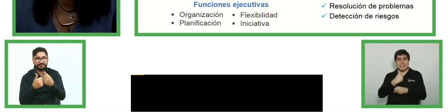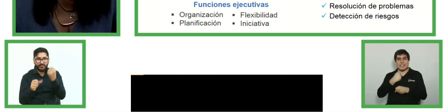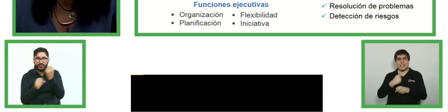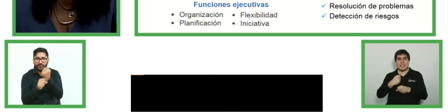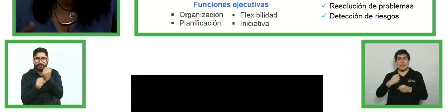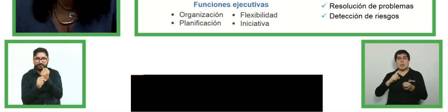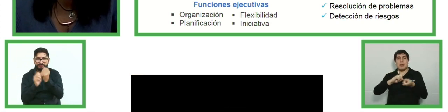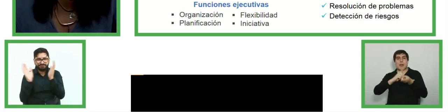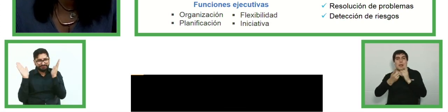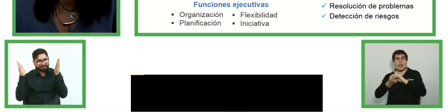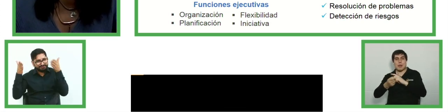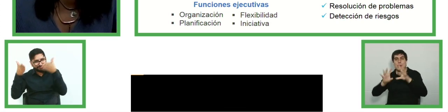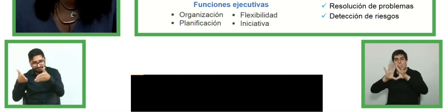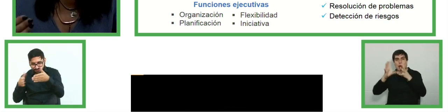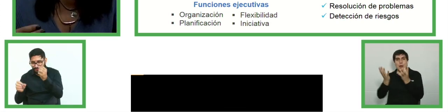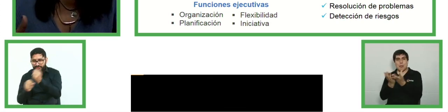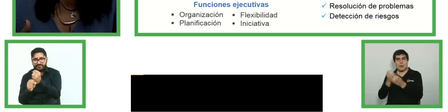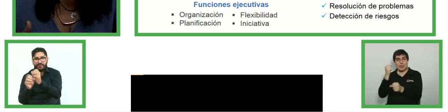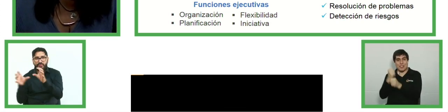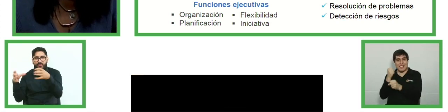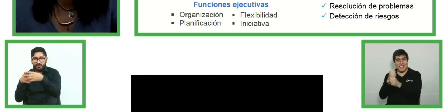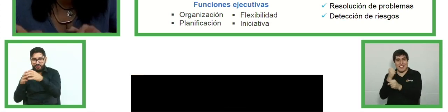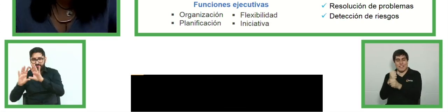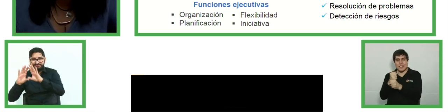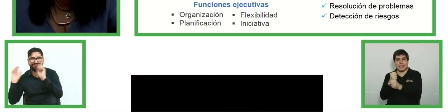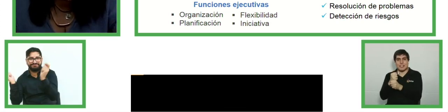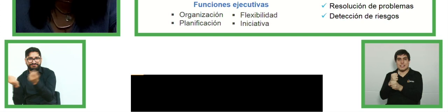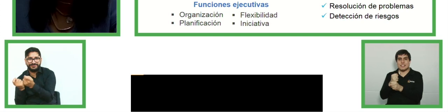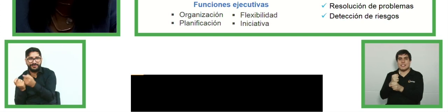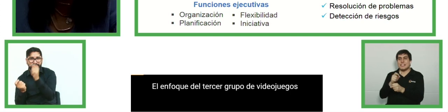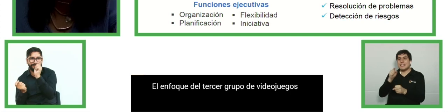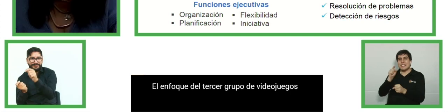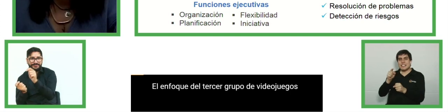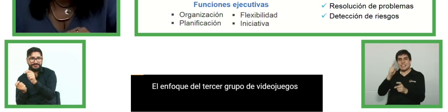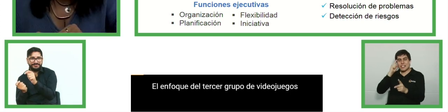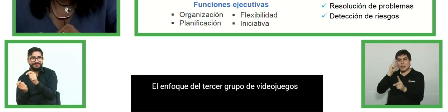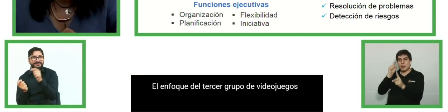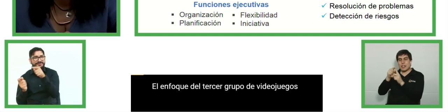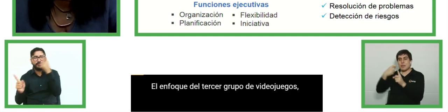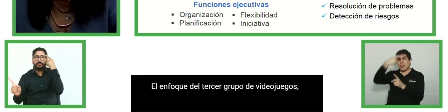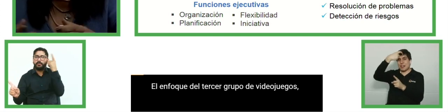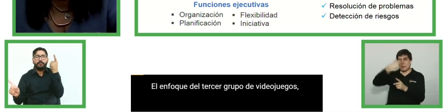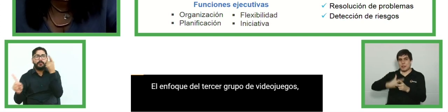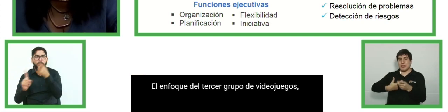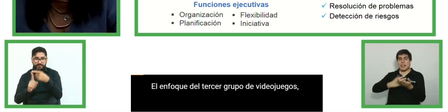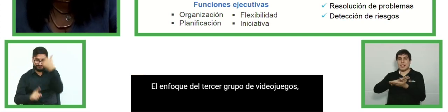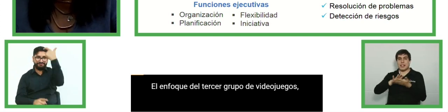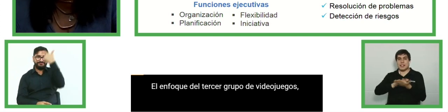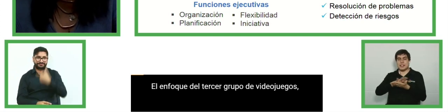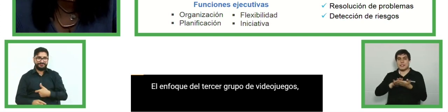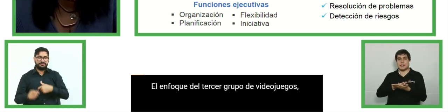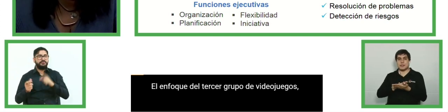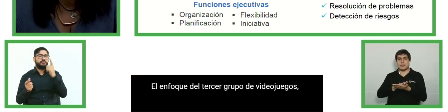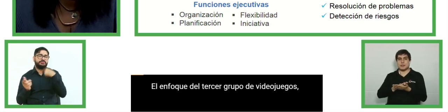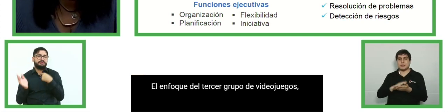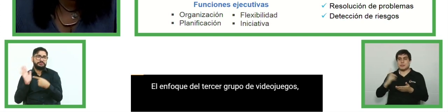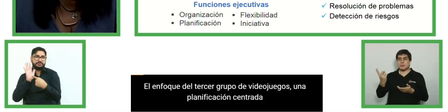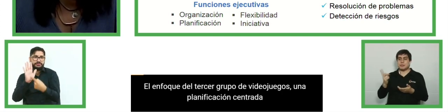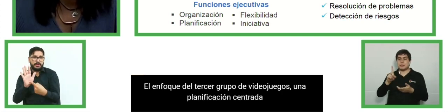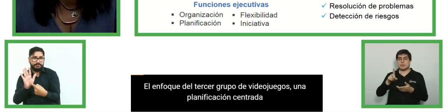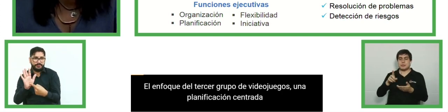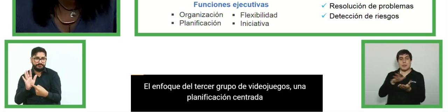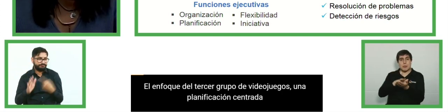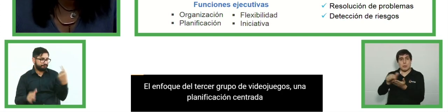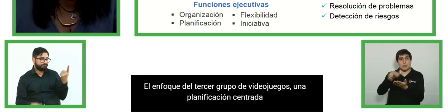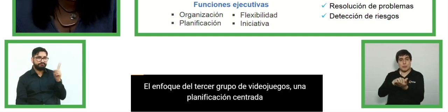work. It's planning centered in a person, for example, bakery, but the